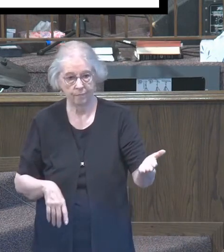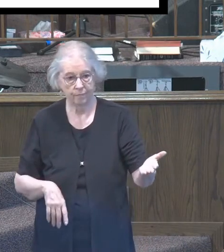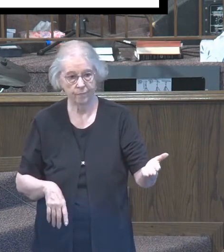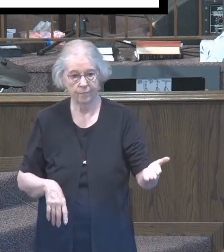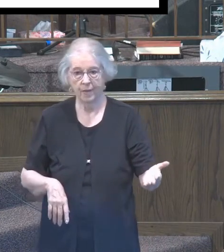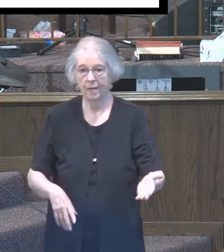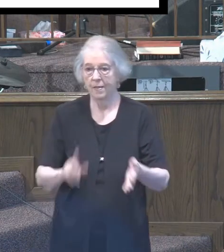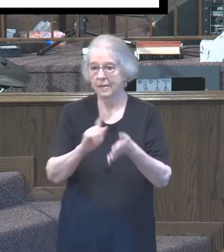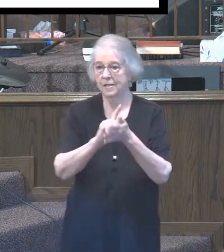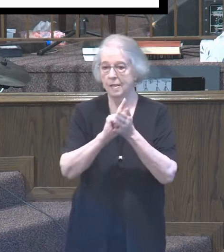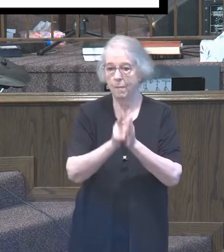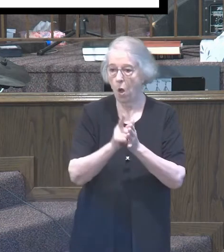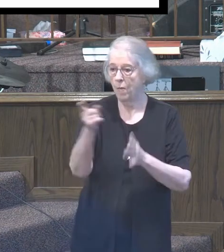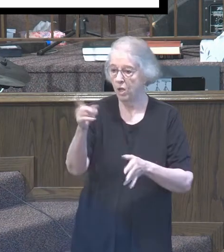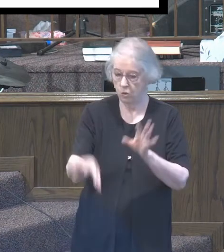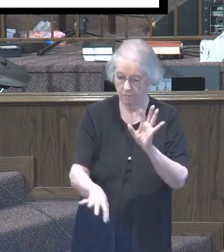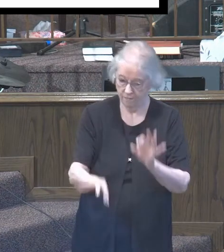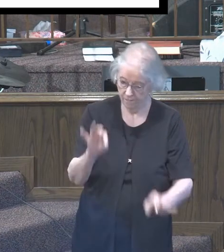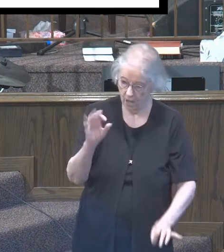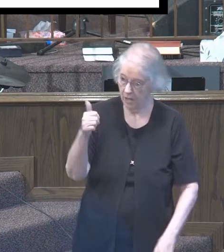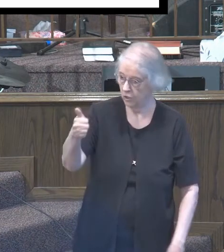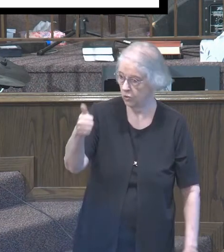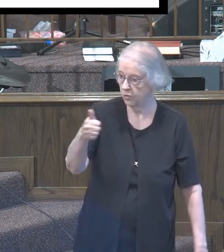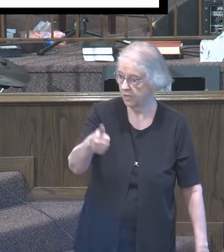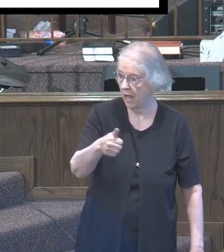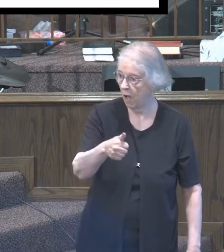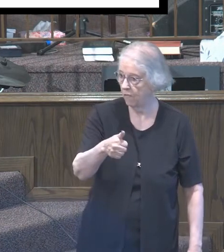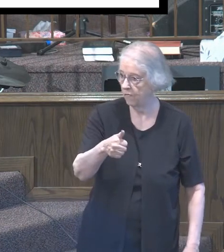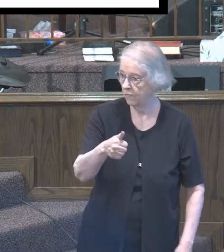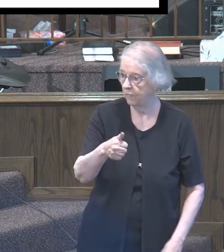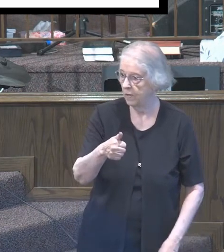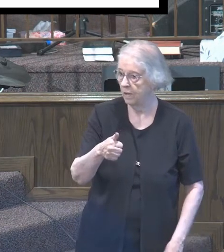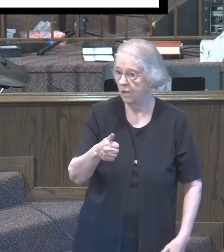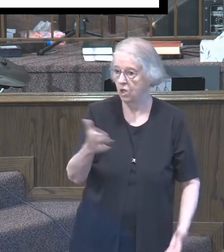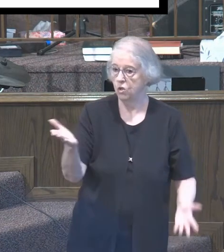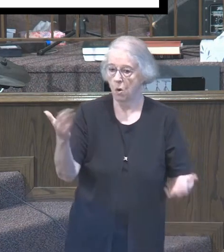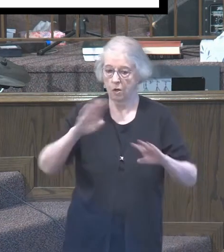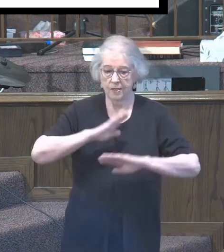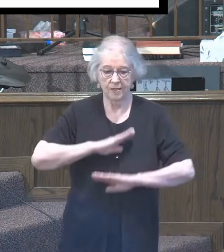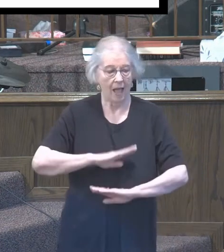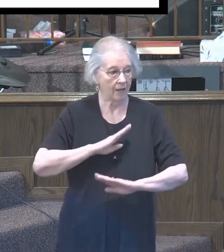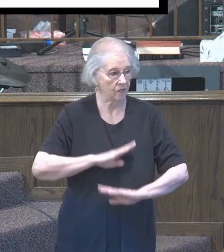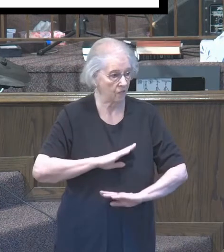the moment you find yourselves proud owners of everything that can't be